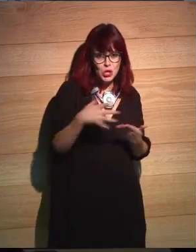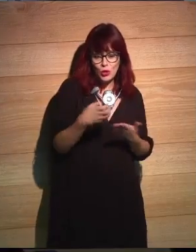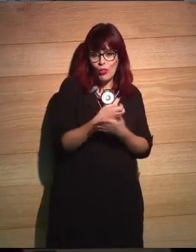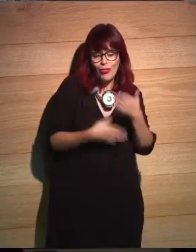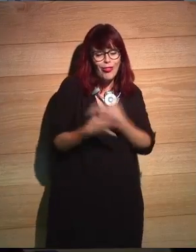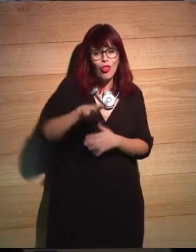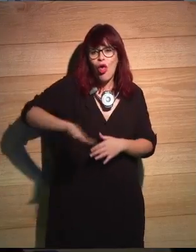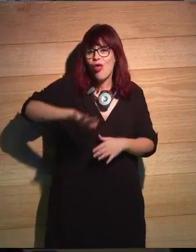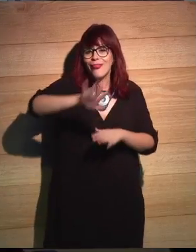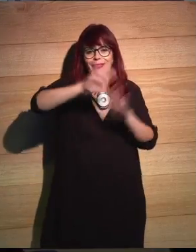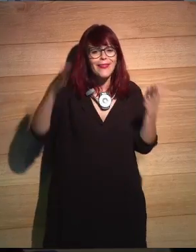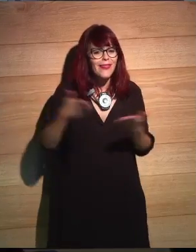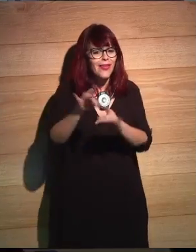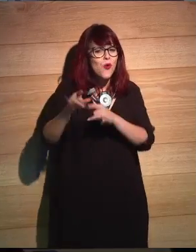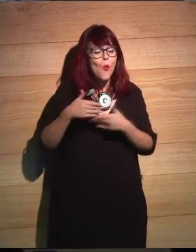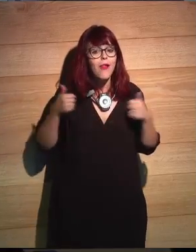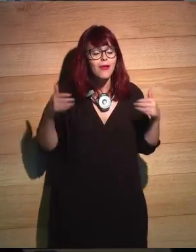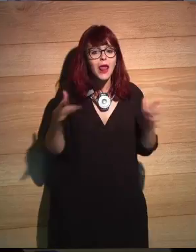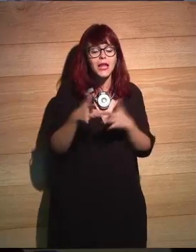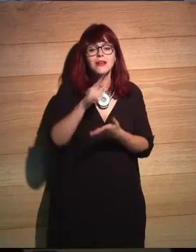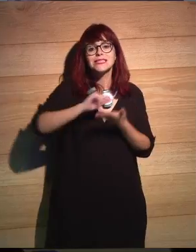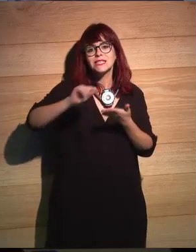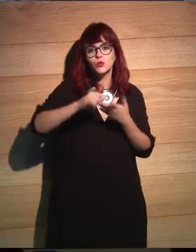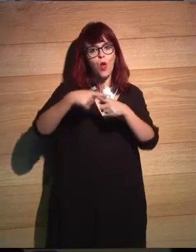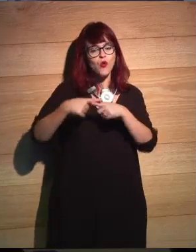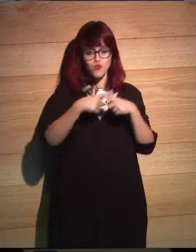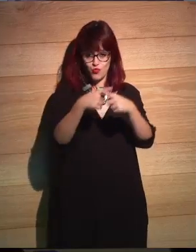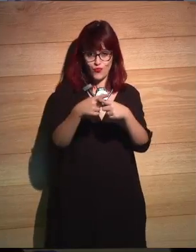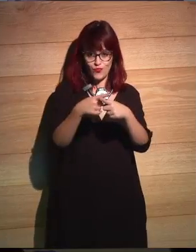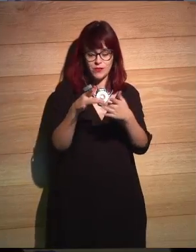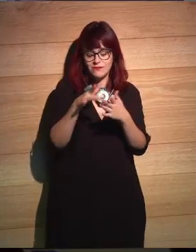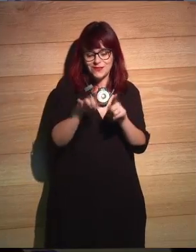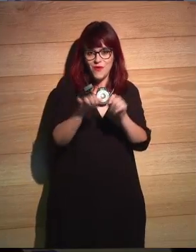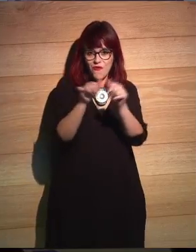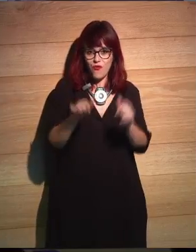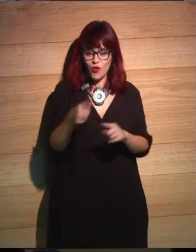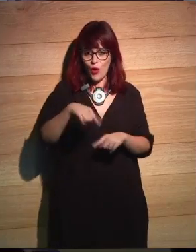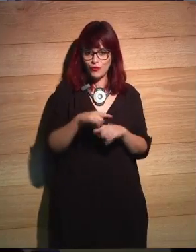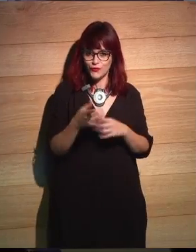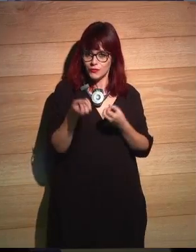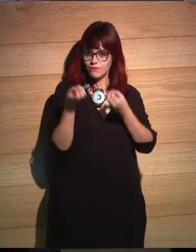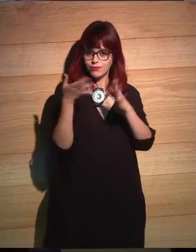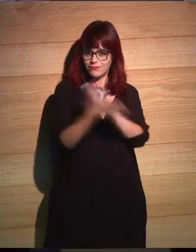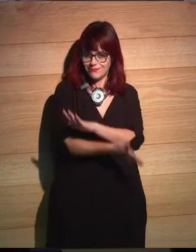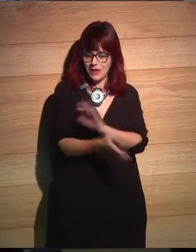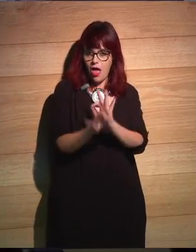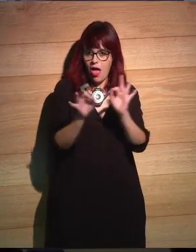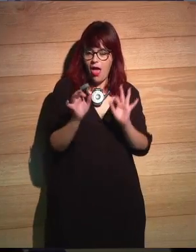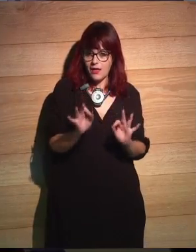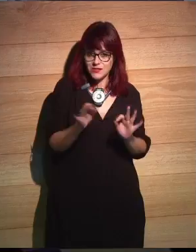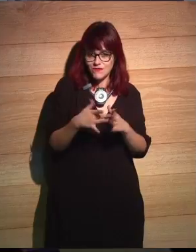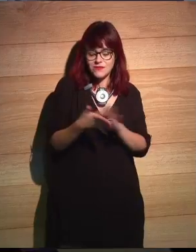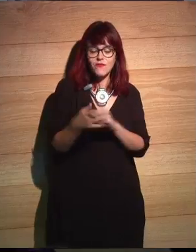and be either we come from Norway, from Ecuador, or wherever. It is literature. That